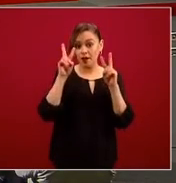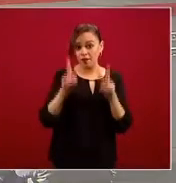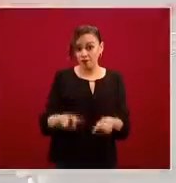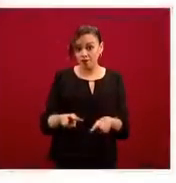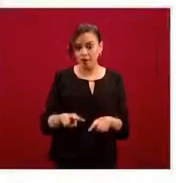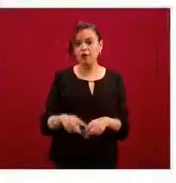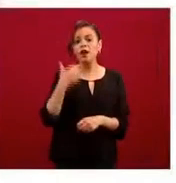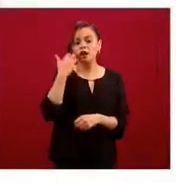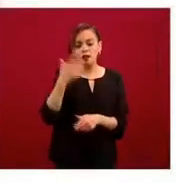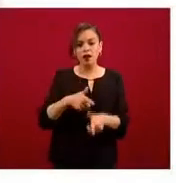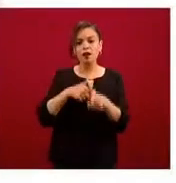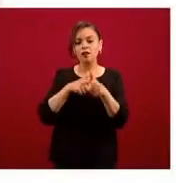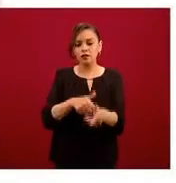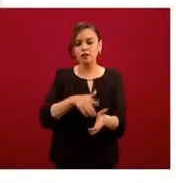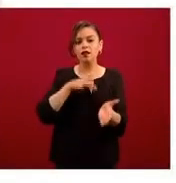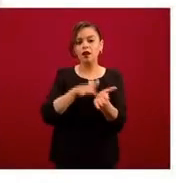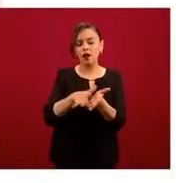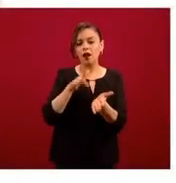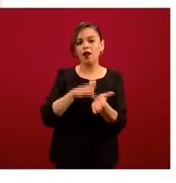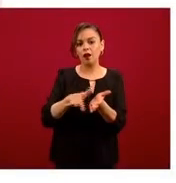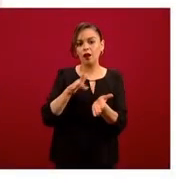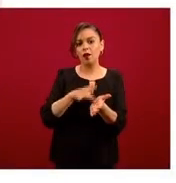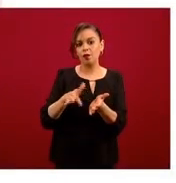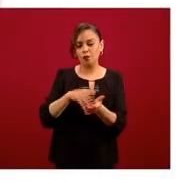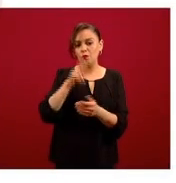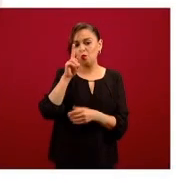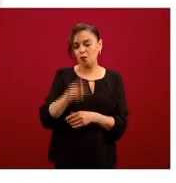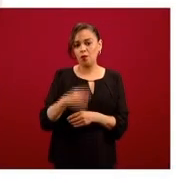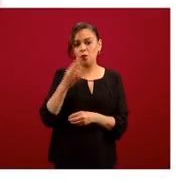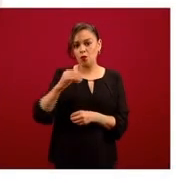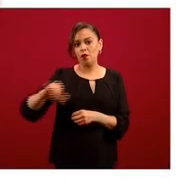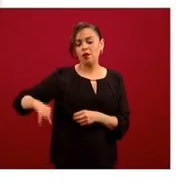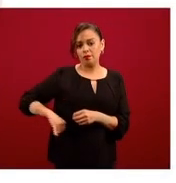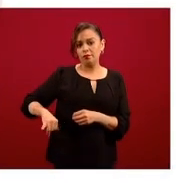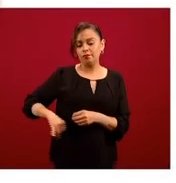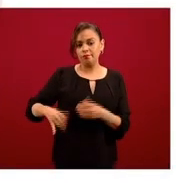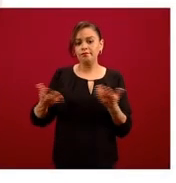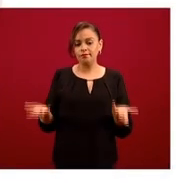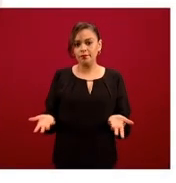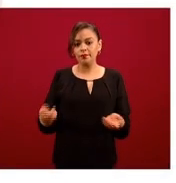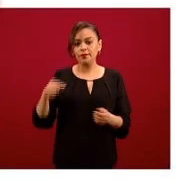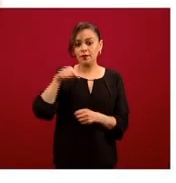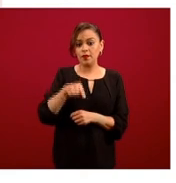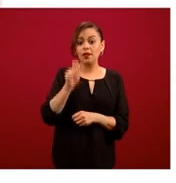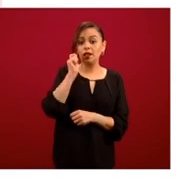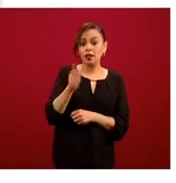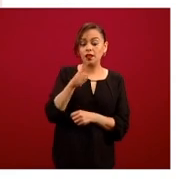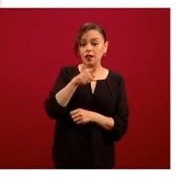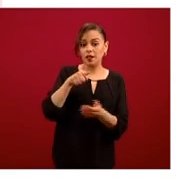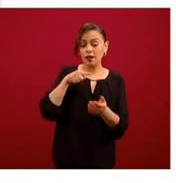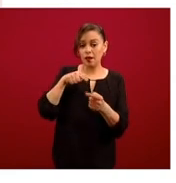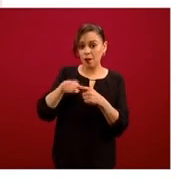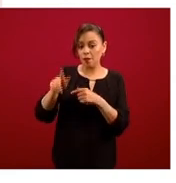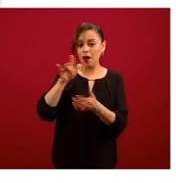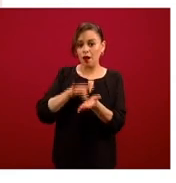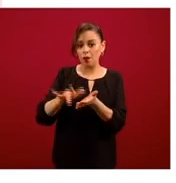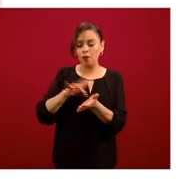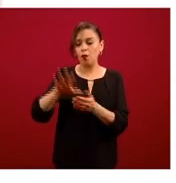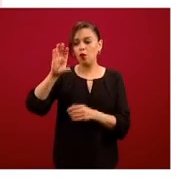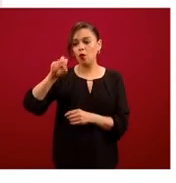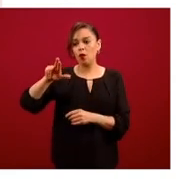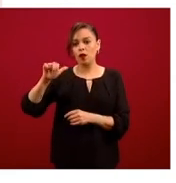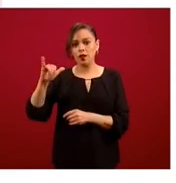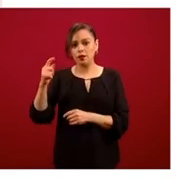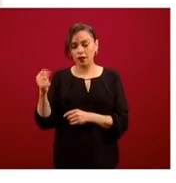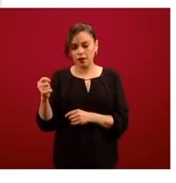ventilators nationally. So we would like to identify all options for moving forward with this.